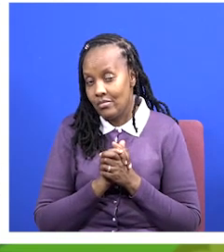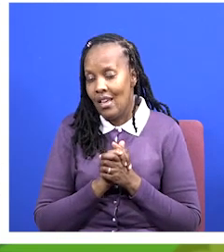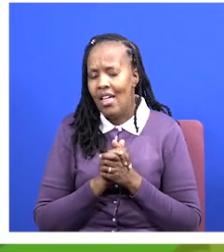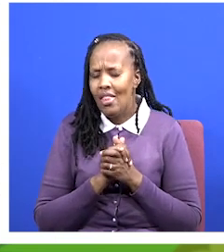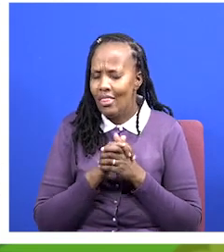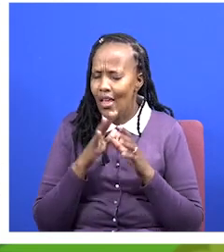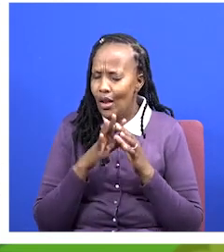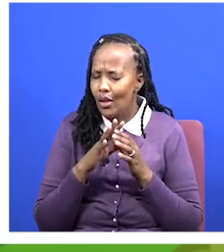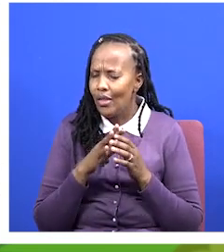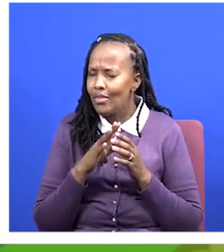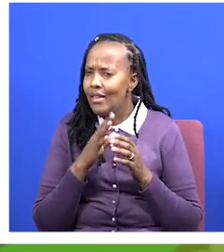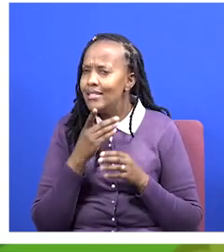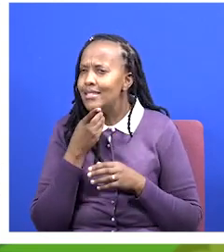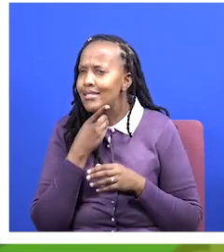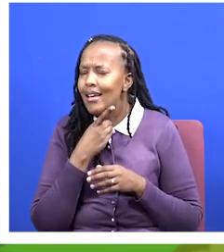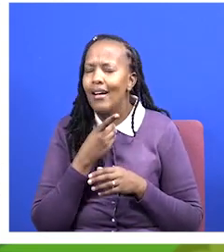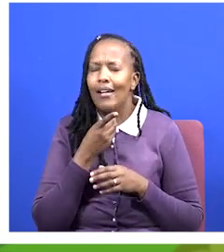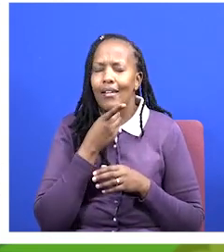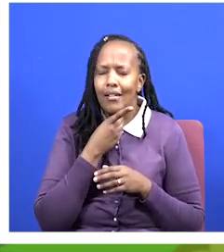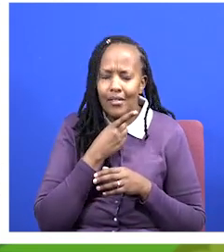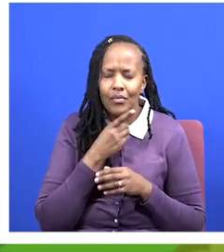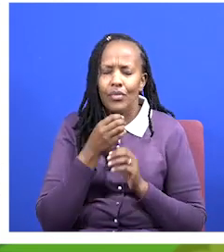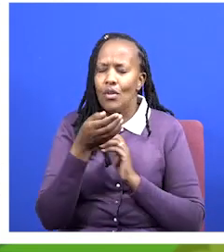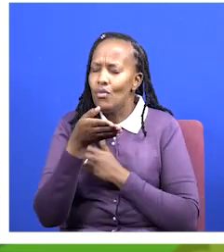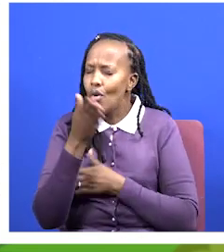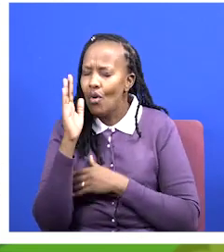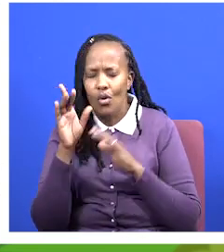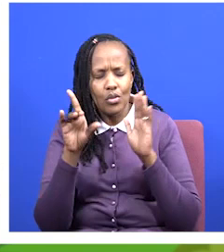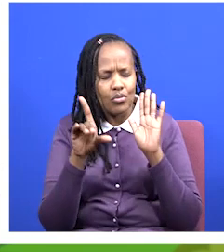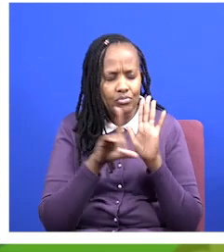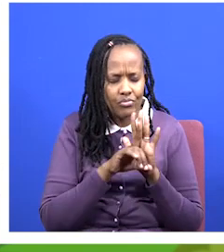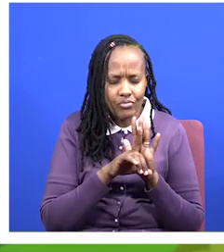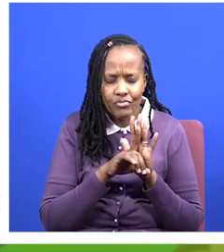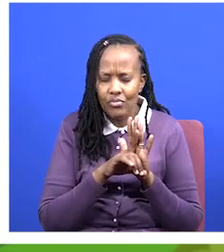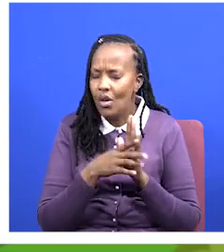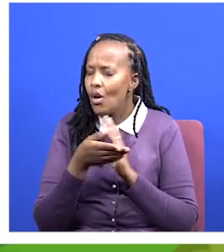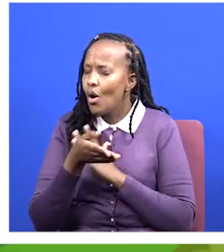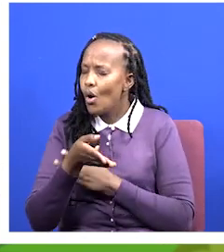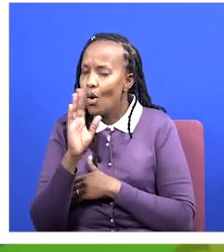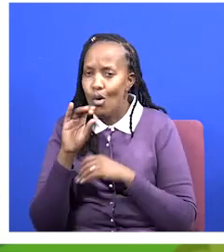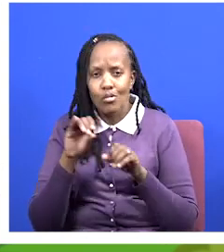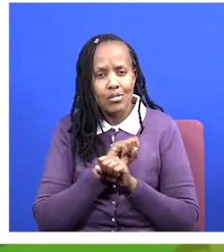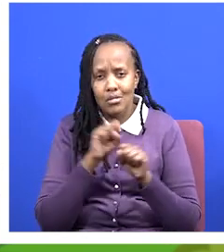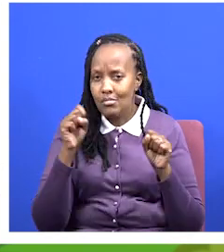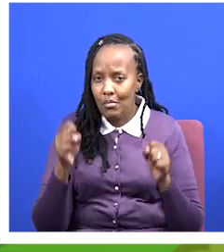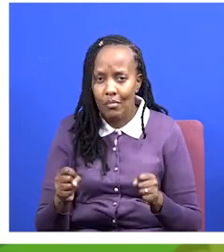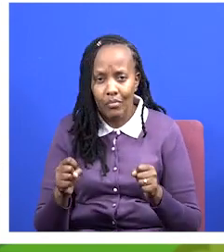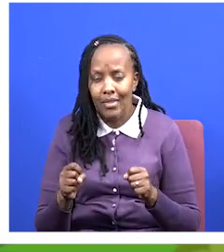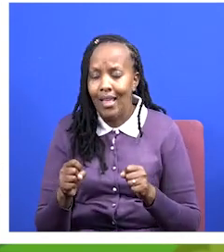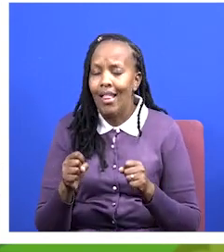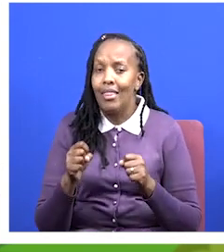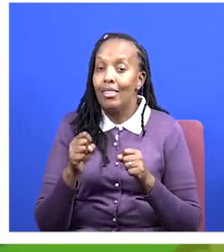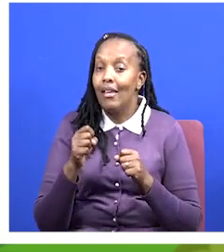for God's ways, for God's laws, for God's system. They